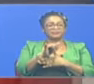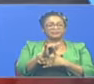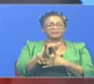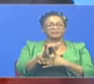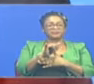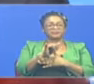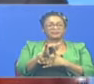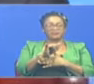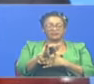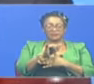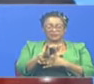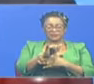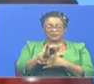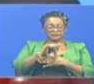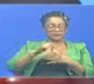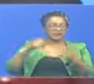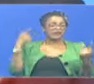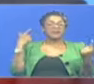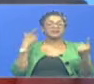Targeted mass testing.